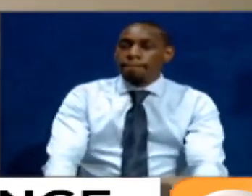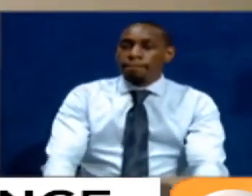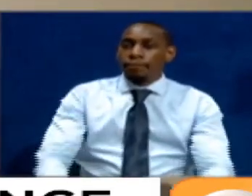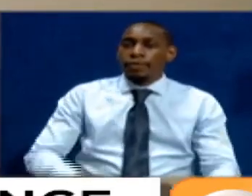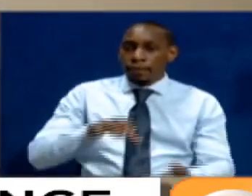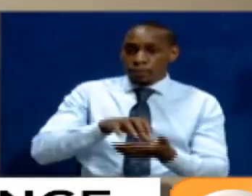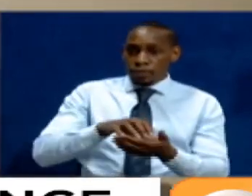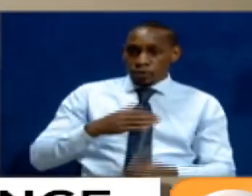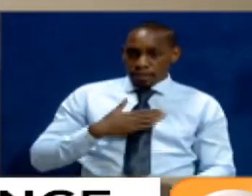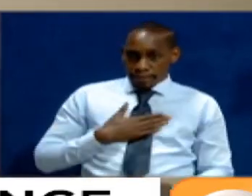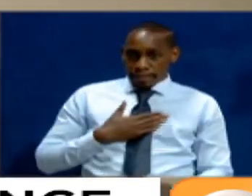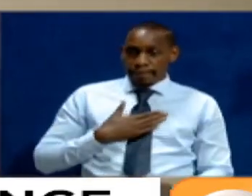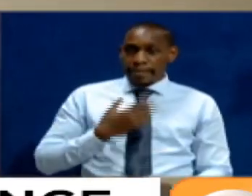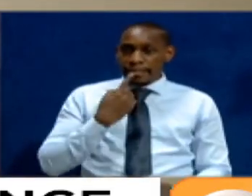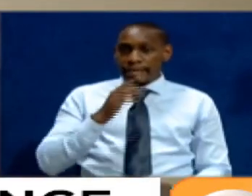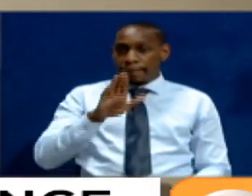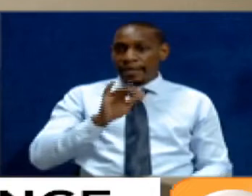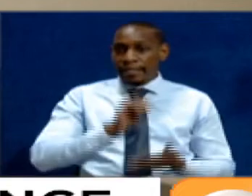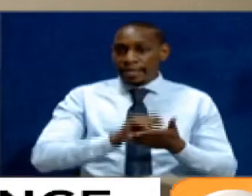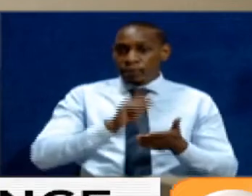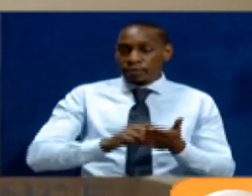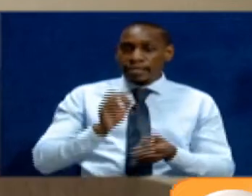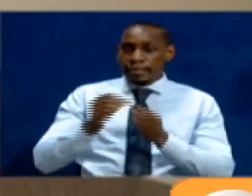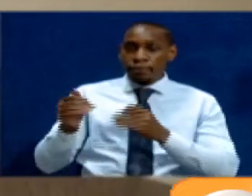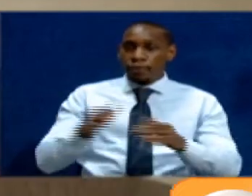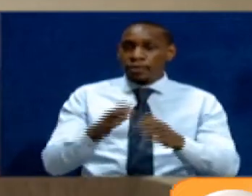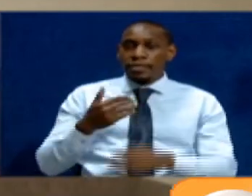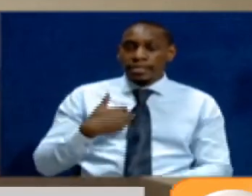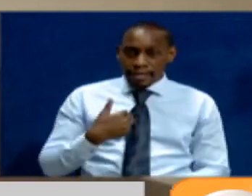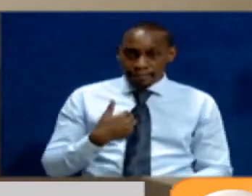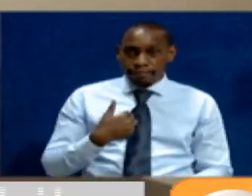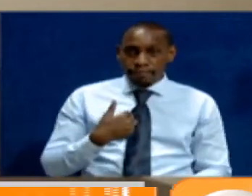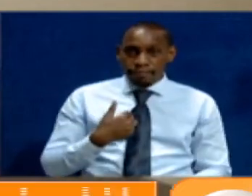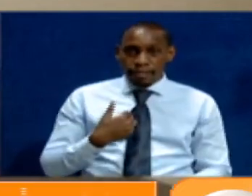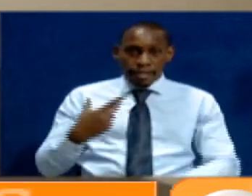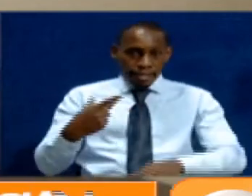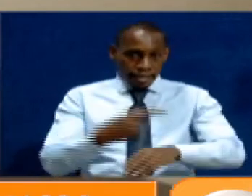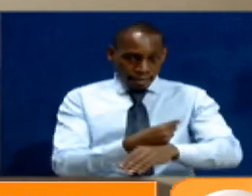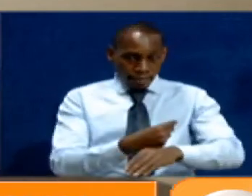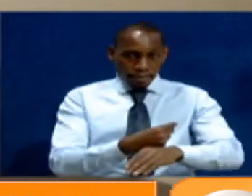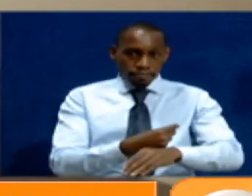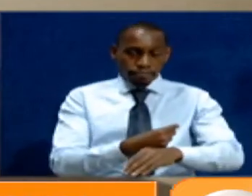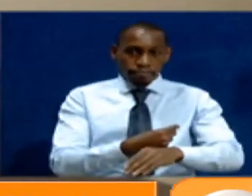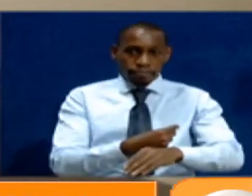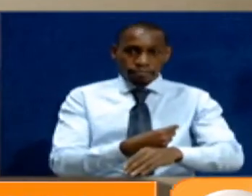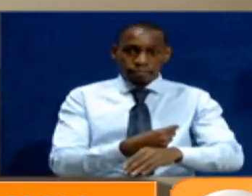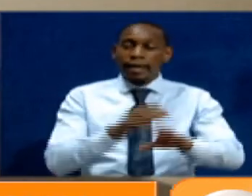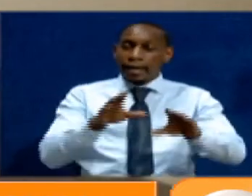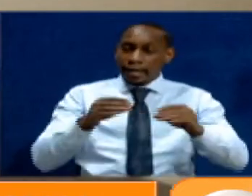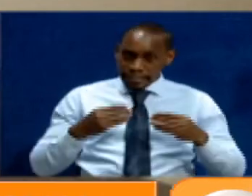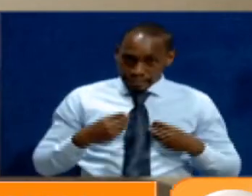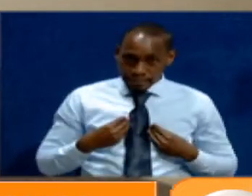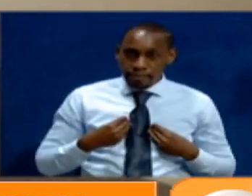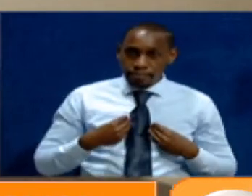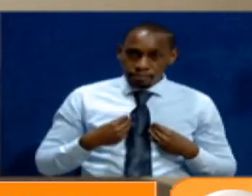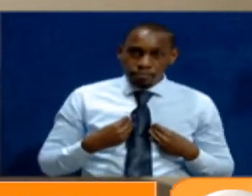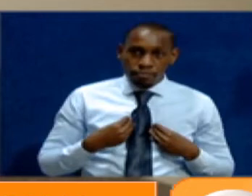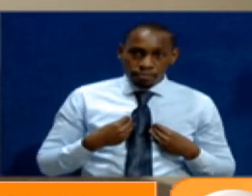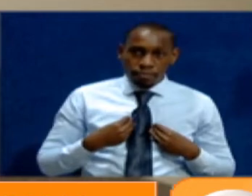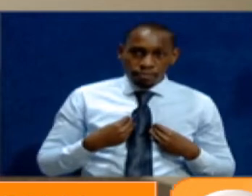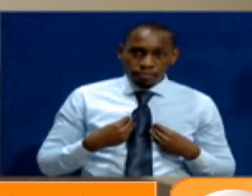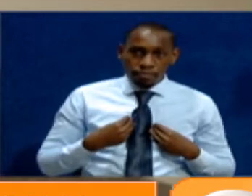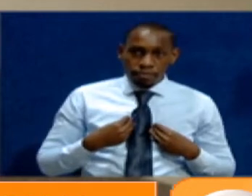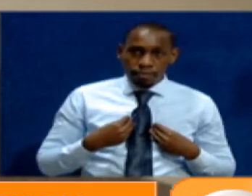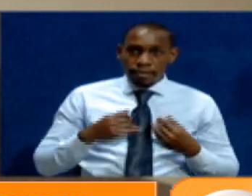But from where I'm sitting, I would tell you that if you have the opportunity to take the Astrazeneca vaccine, take it.